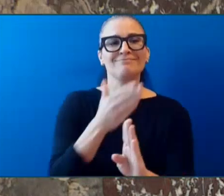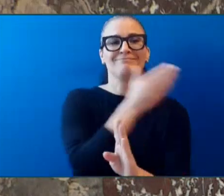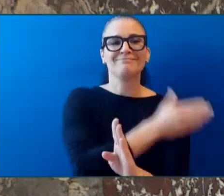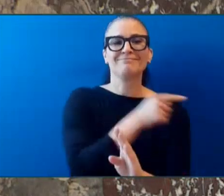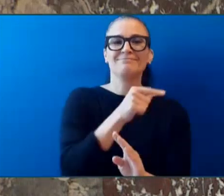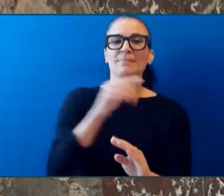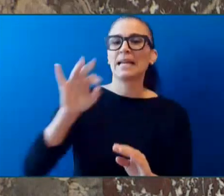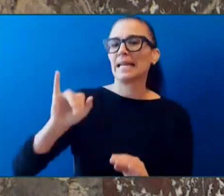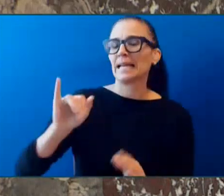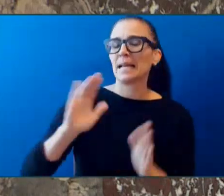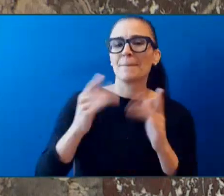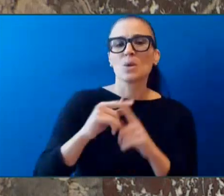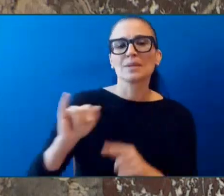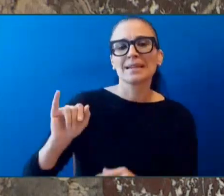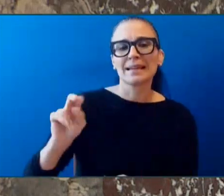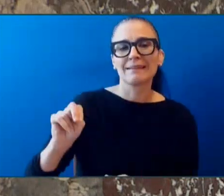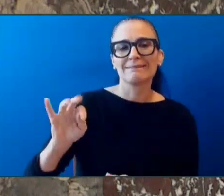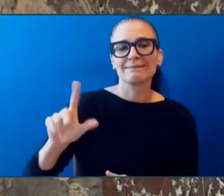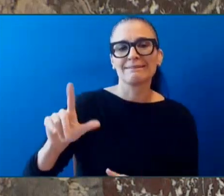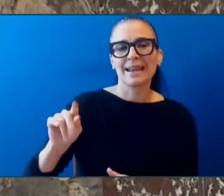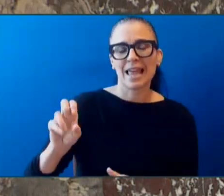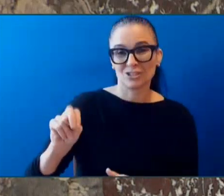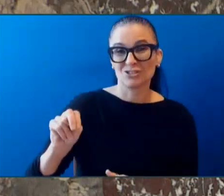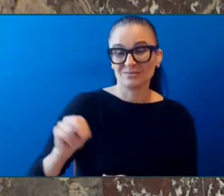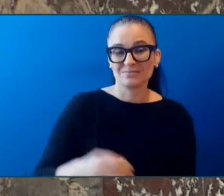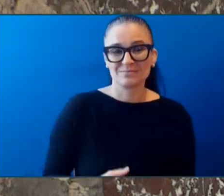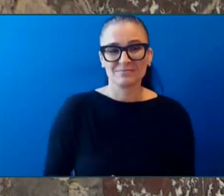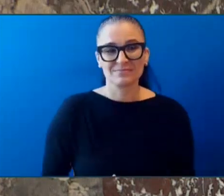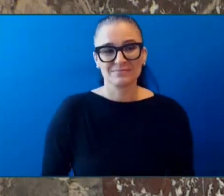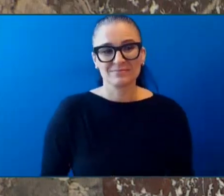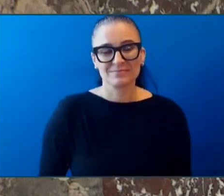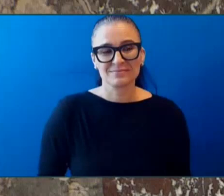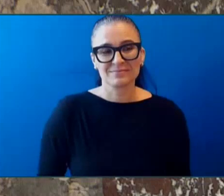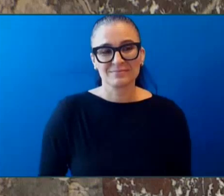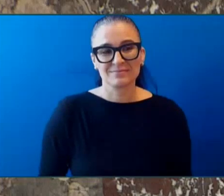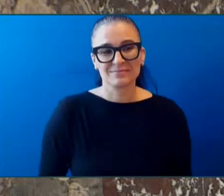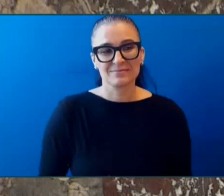But they're not just lower than the rate of inflation.